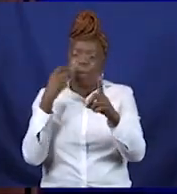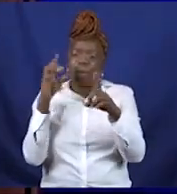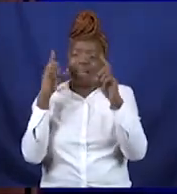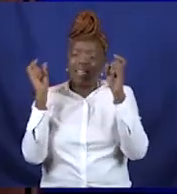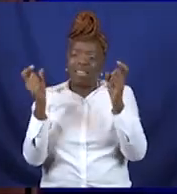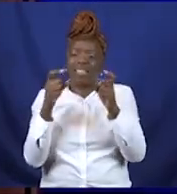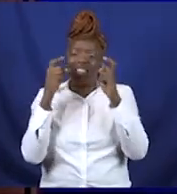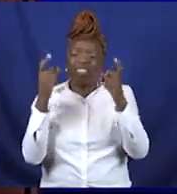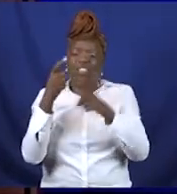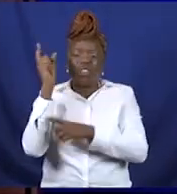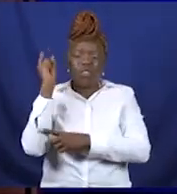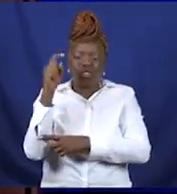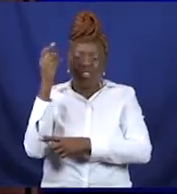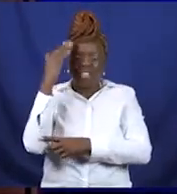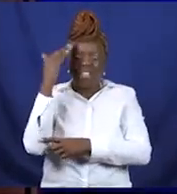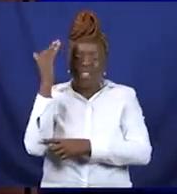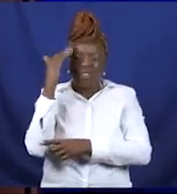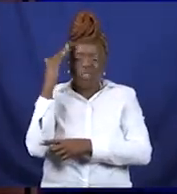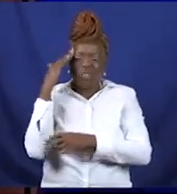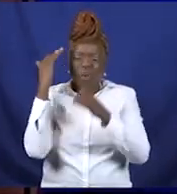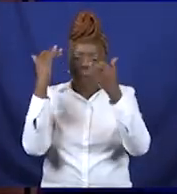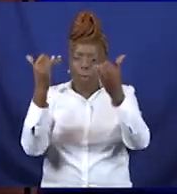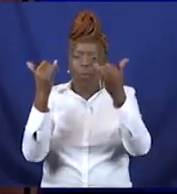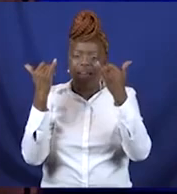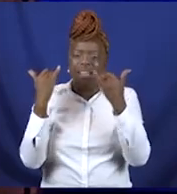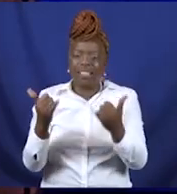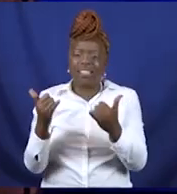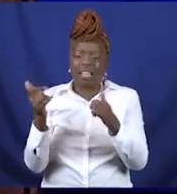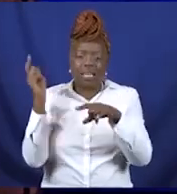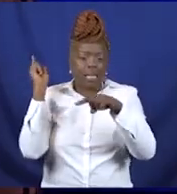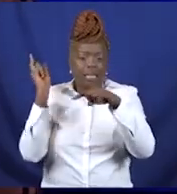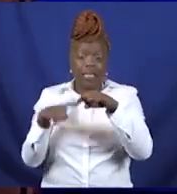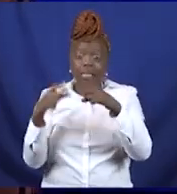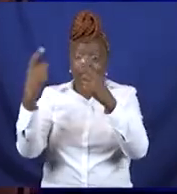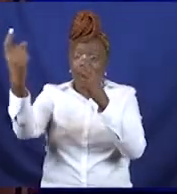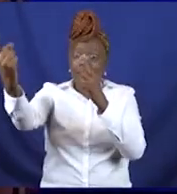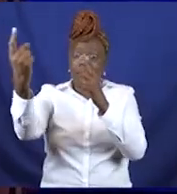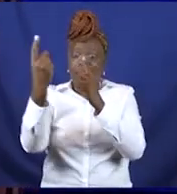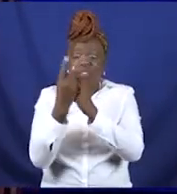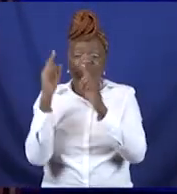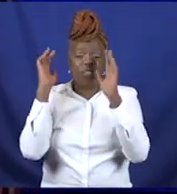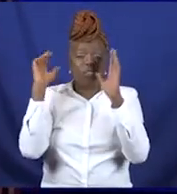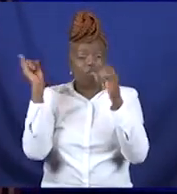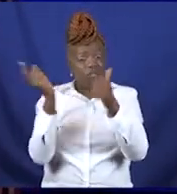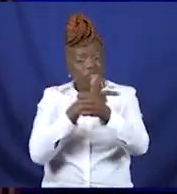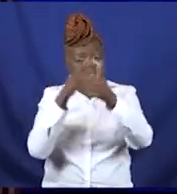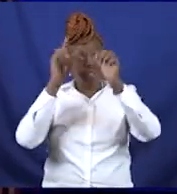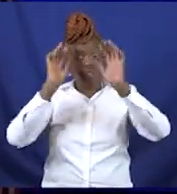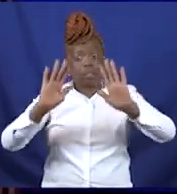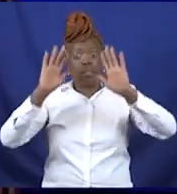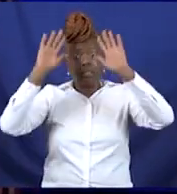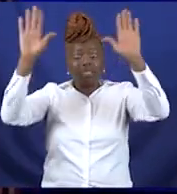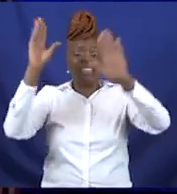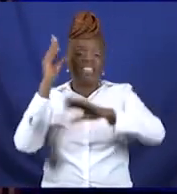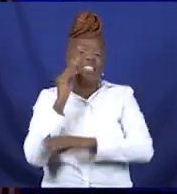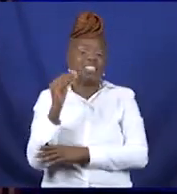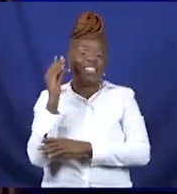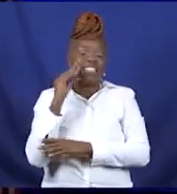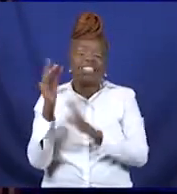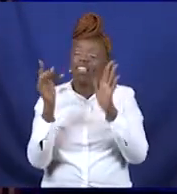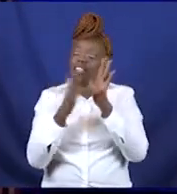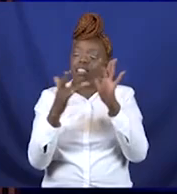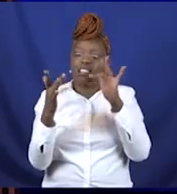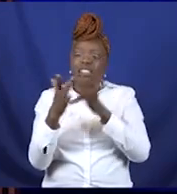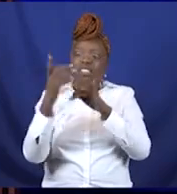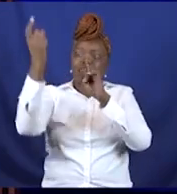sin. You all ought to know by now that I can't come to the first Sunday experience without talking about the fact that